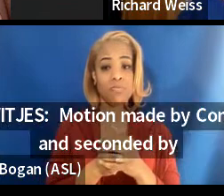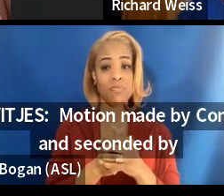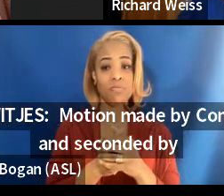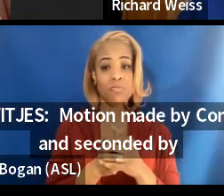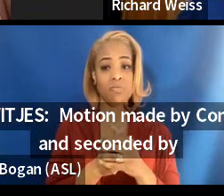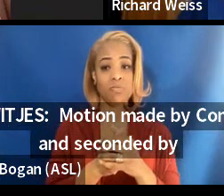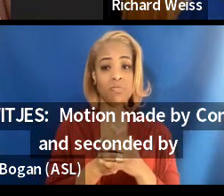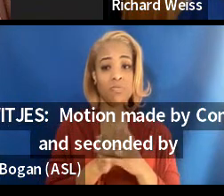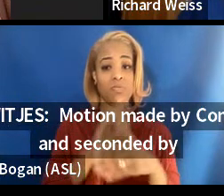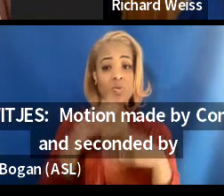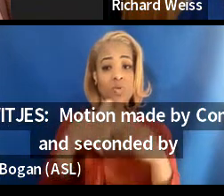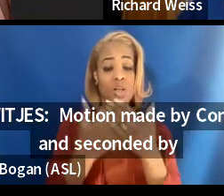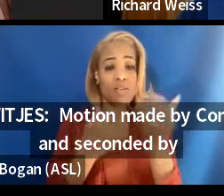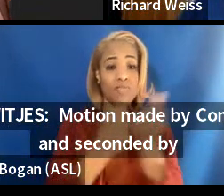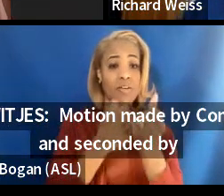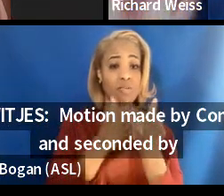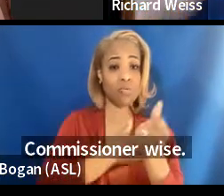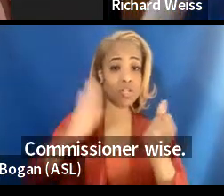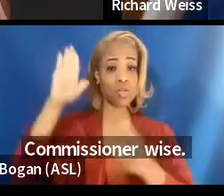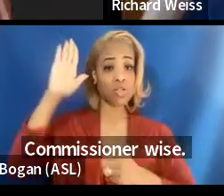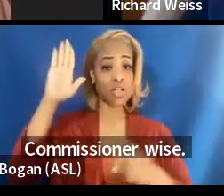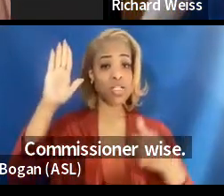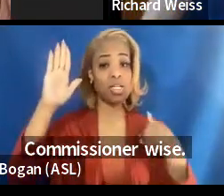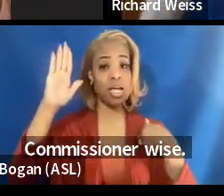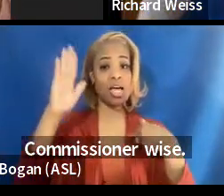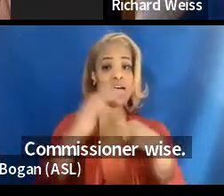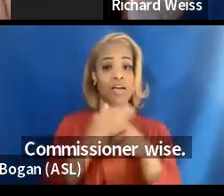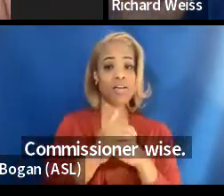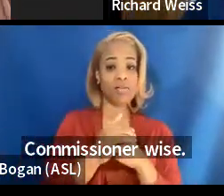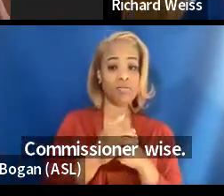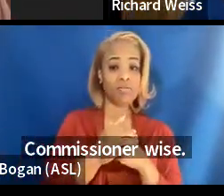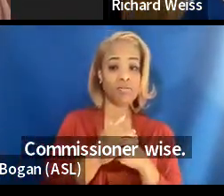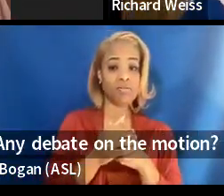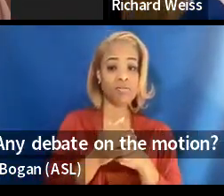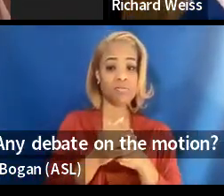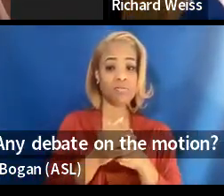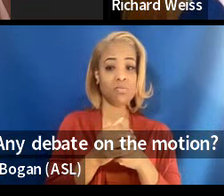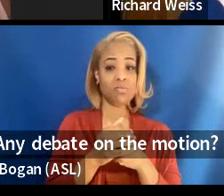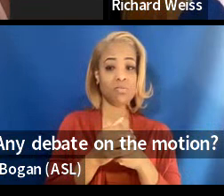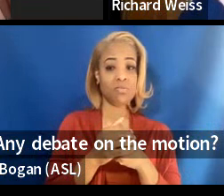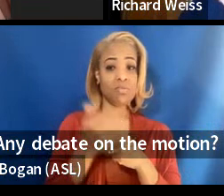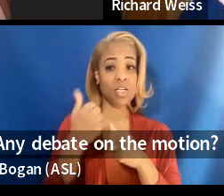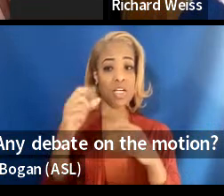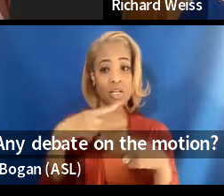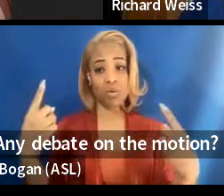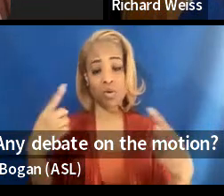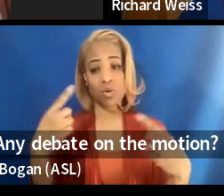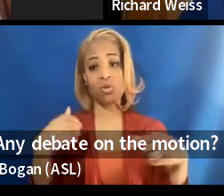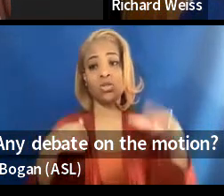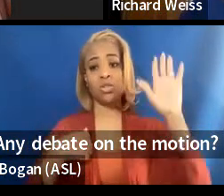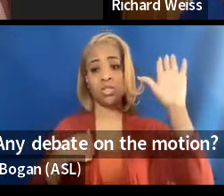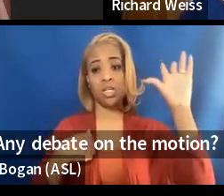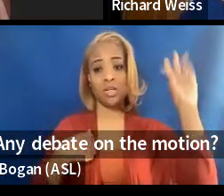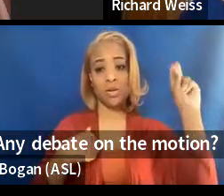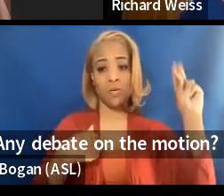All right. All in favor, please raise your hand and say aye. Aye. Aye. All opposed, raise your hand and say nay.